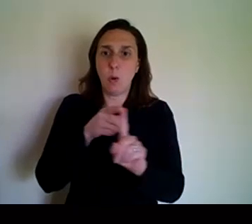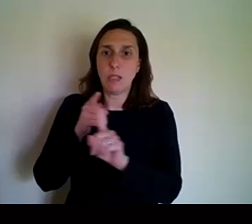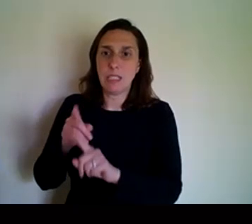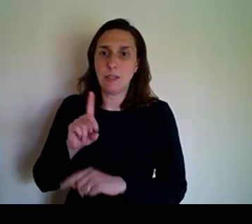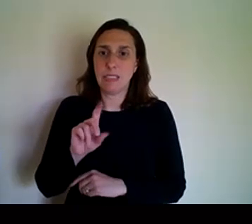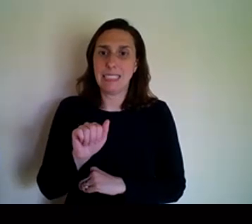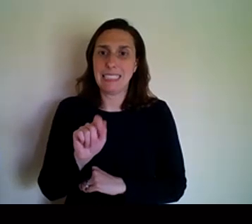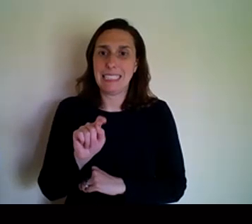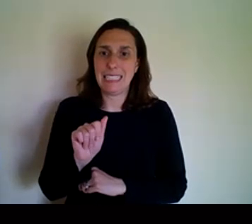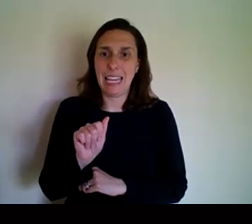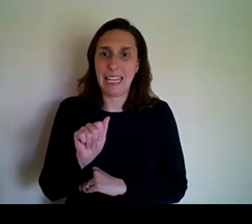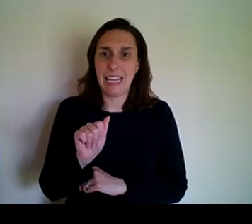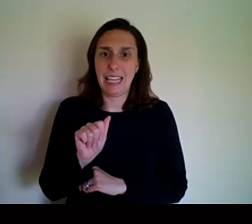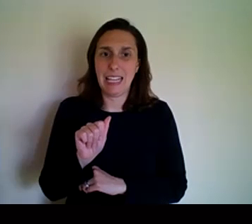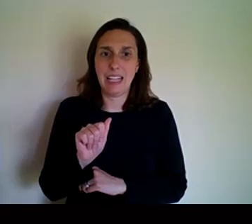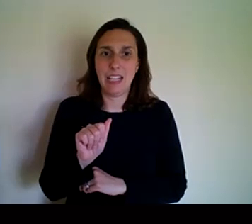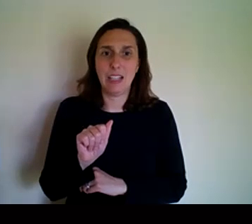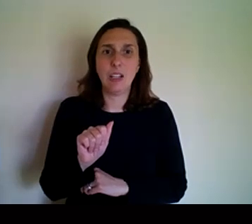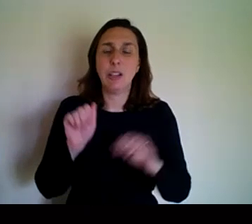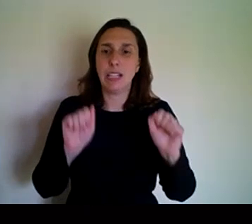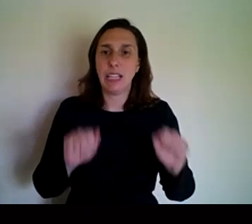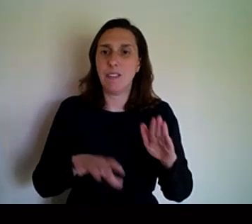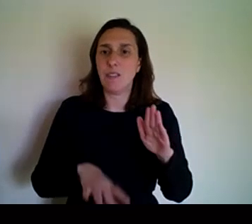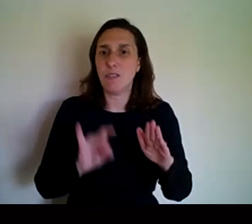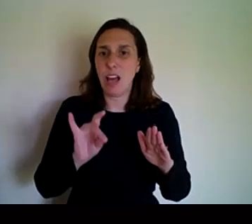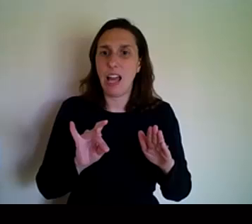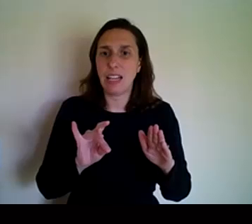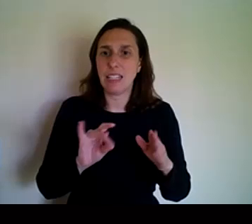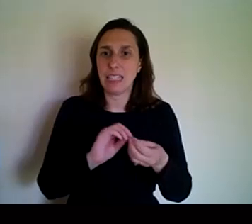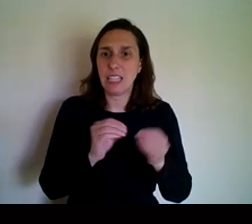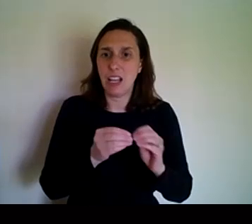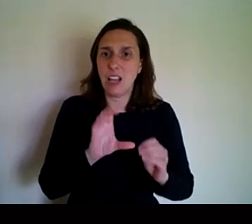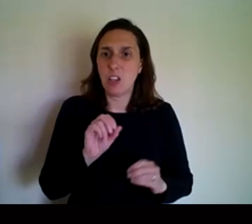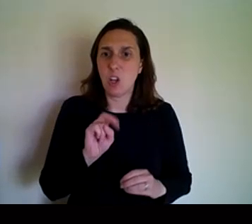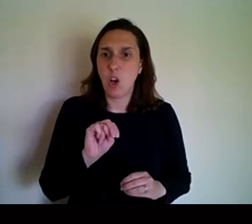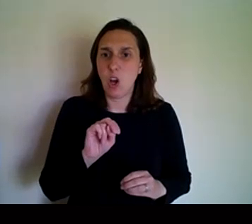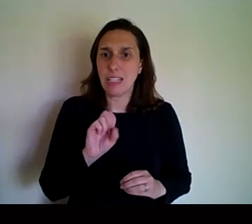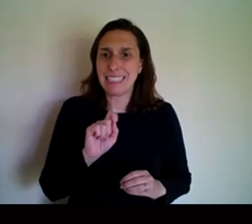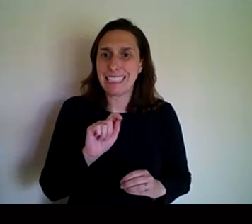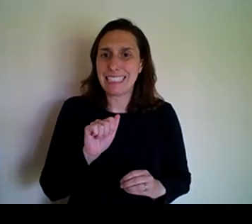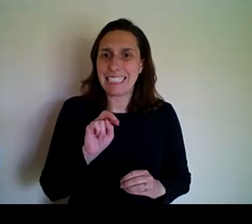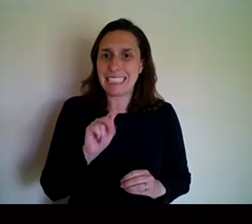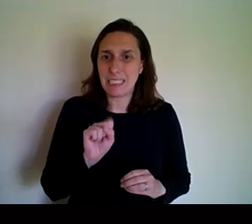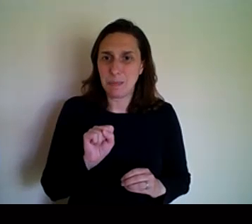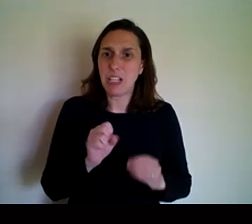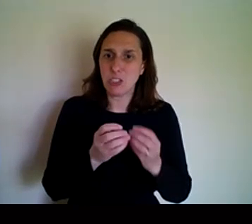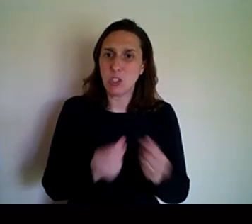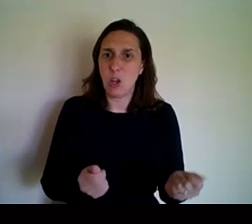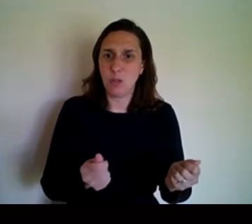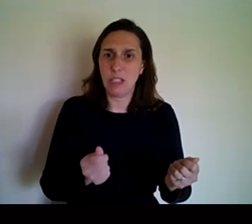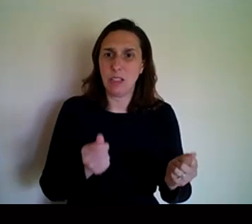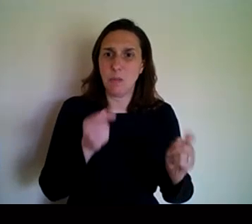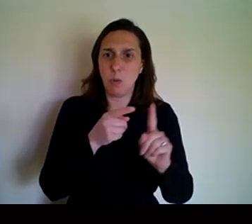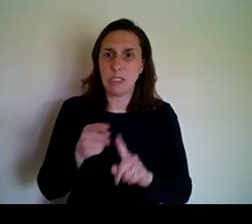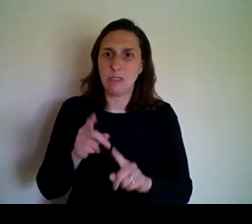can find these constants by solving for a couple different points of data. All right,